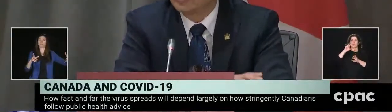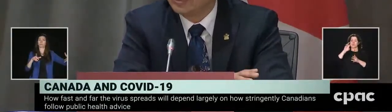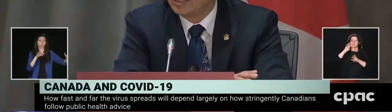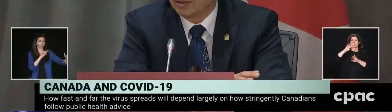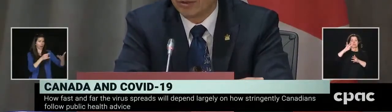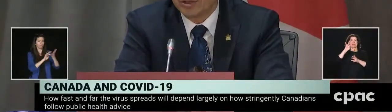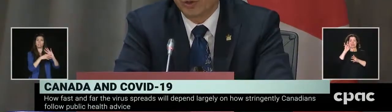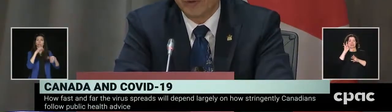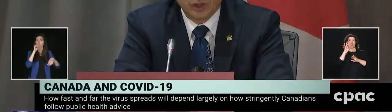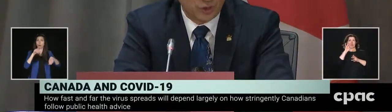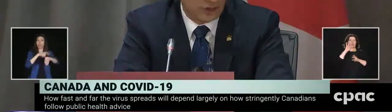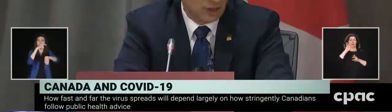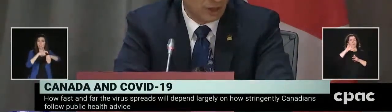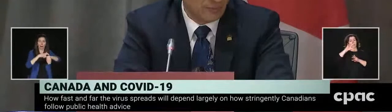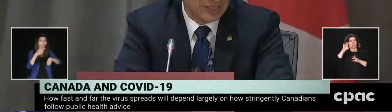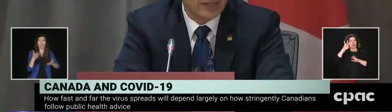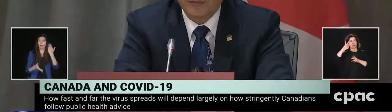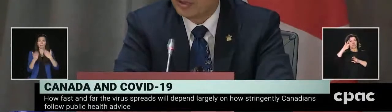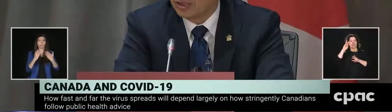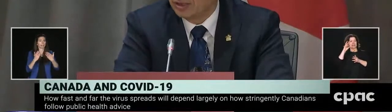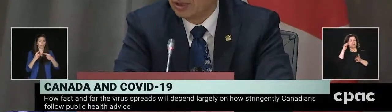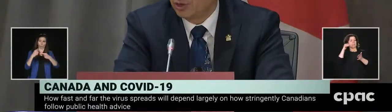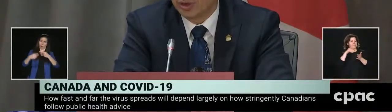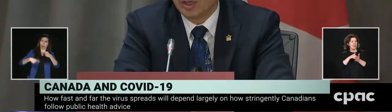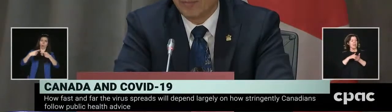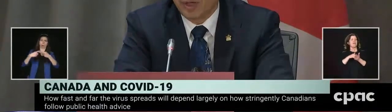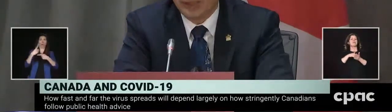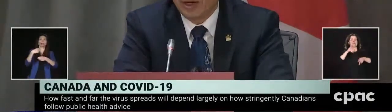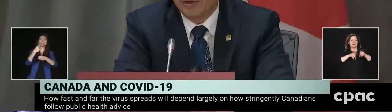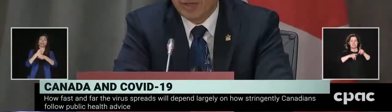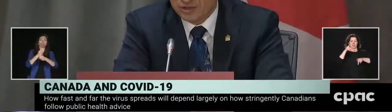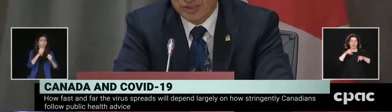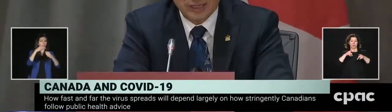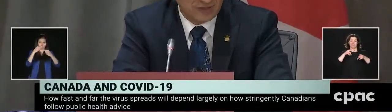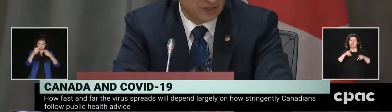over even a year or so if we do our best efforts and continue our